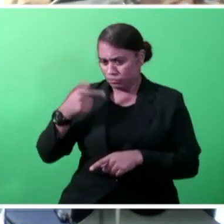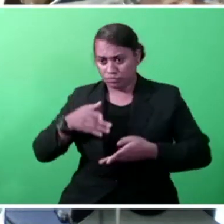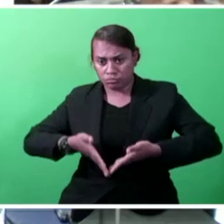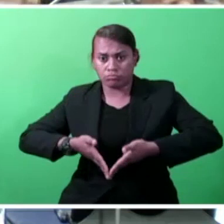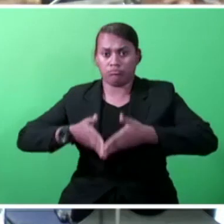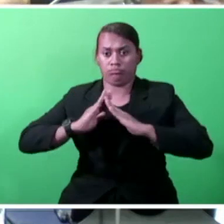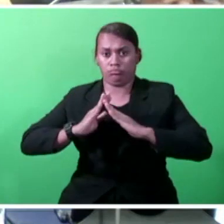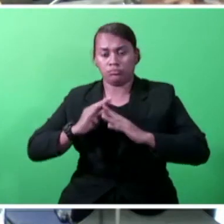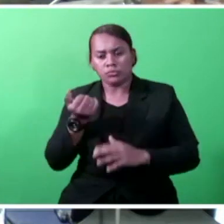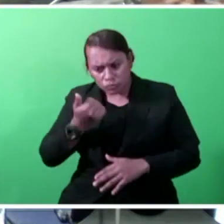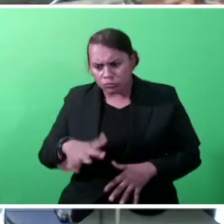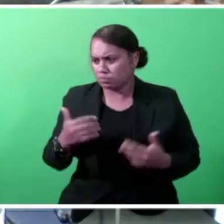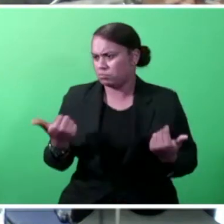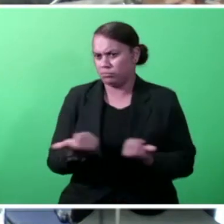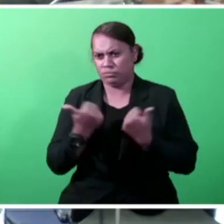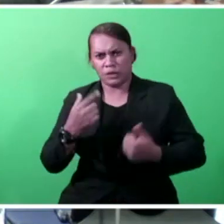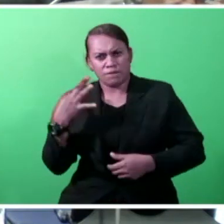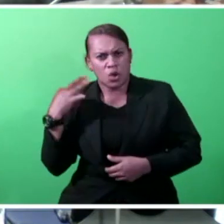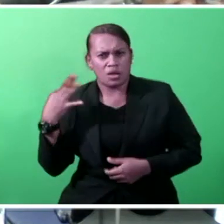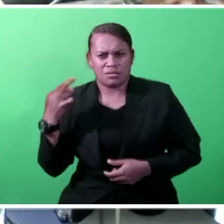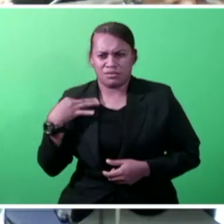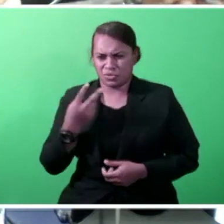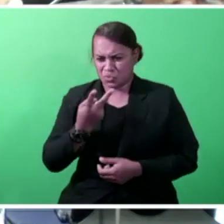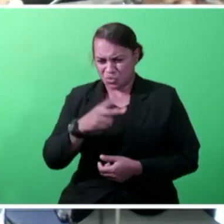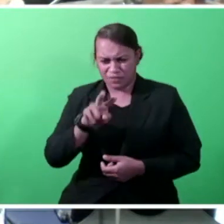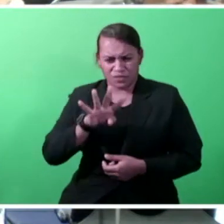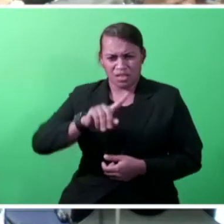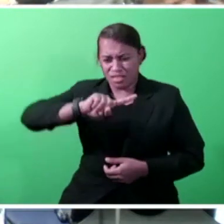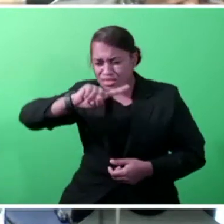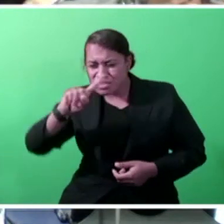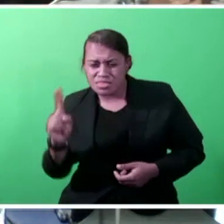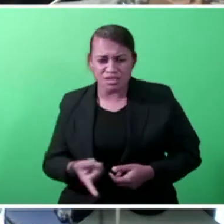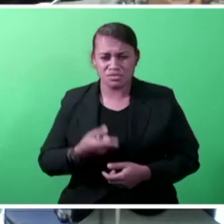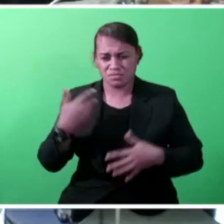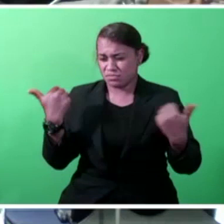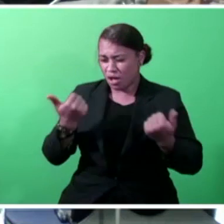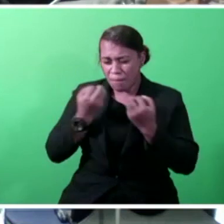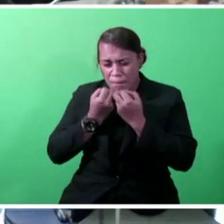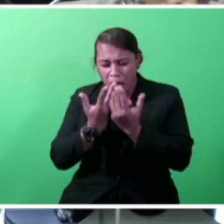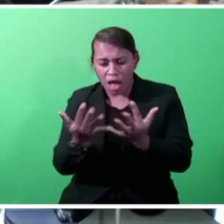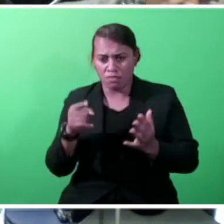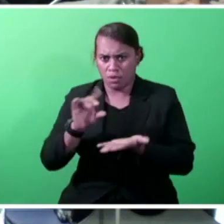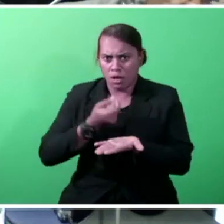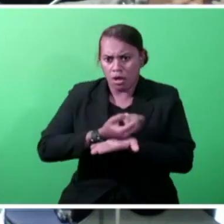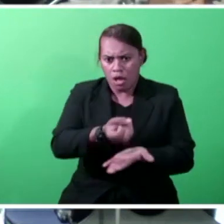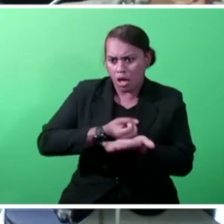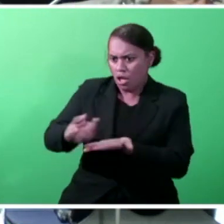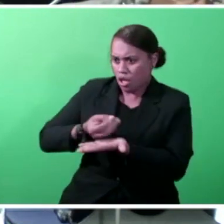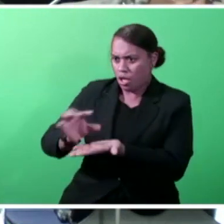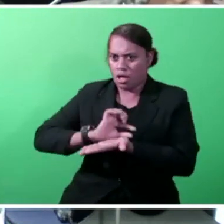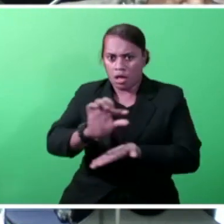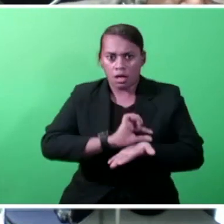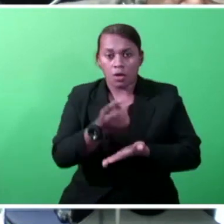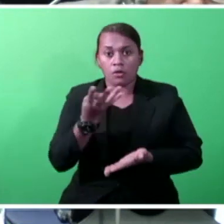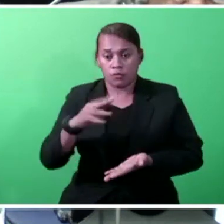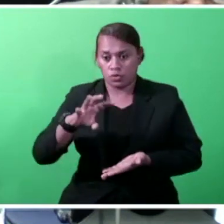20,427 applications as of 31 January 2020, which means we've dispersed funds to the tune of